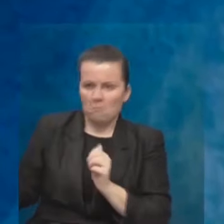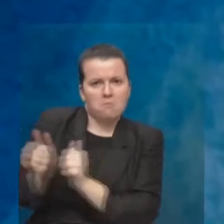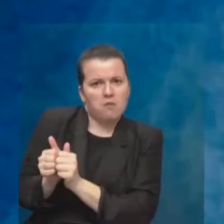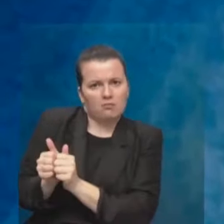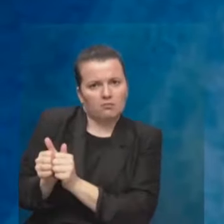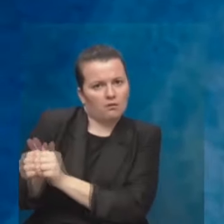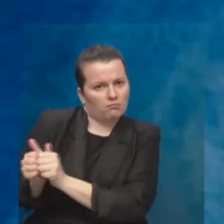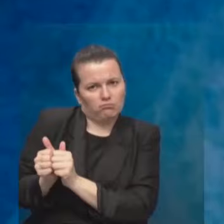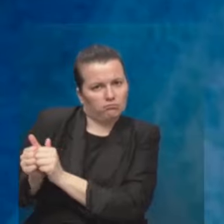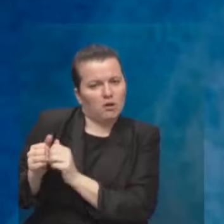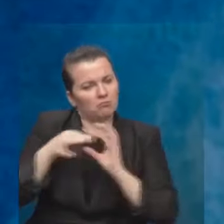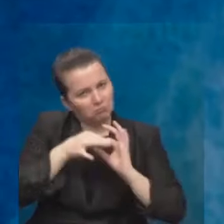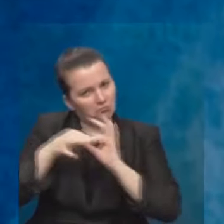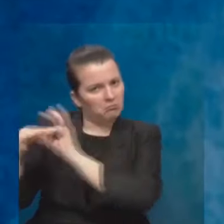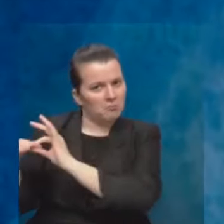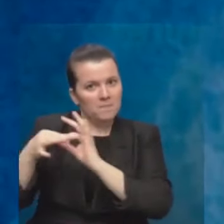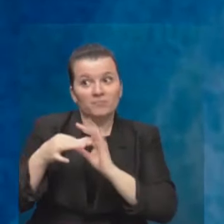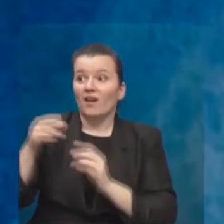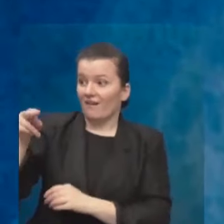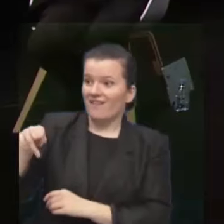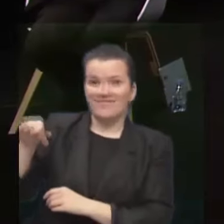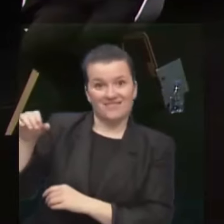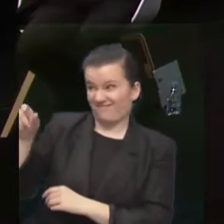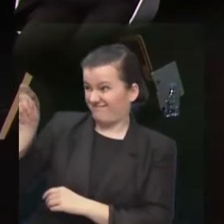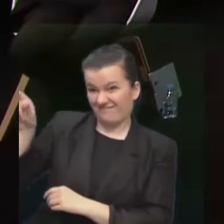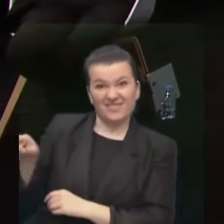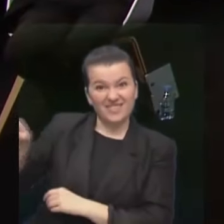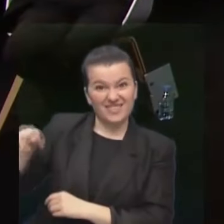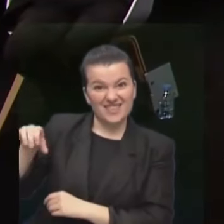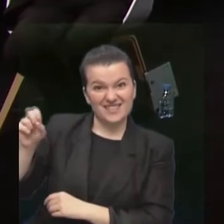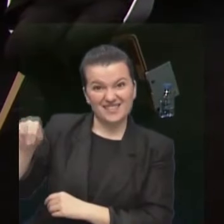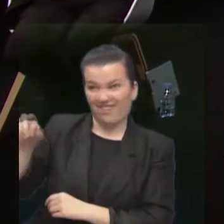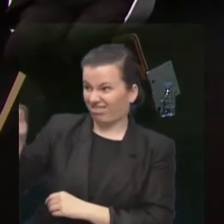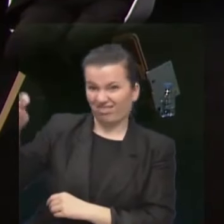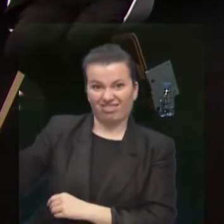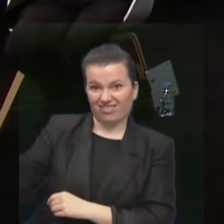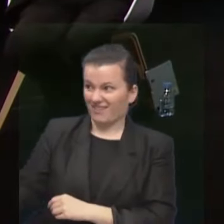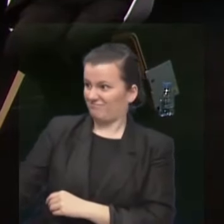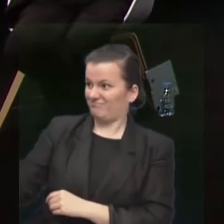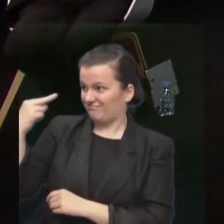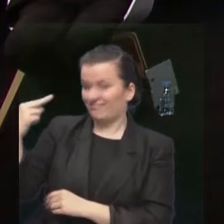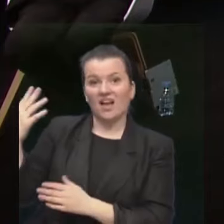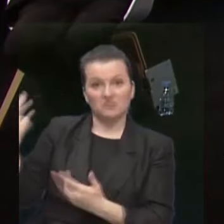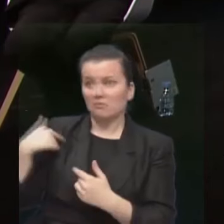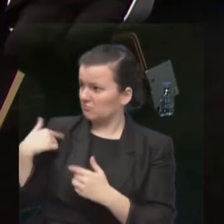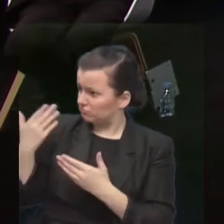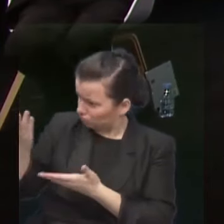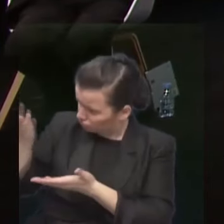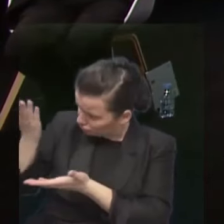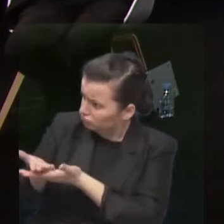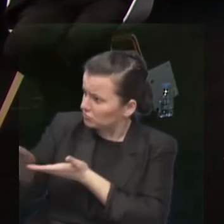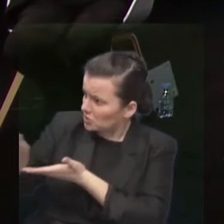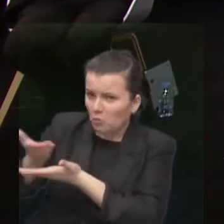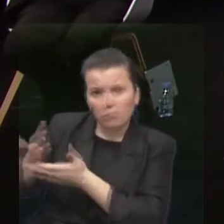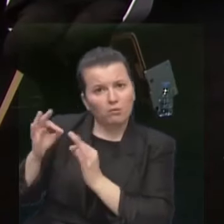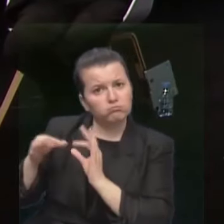Nissan partners listening to me right now will certainly confirm this, because I can confirm this. We have sound relations showing even